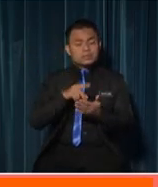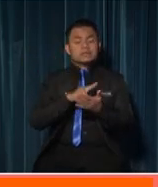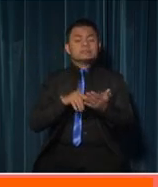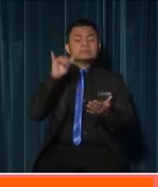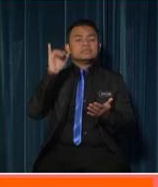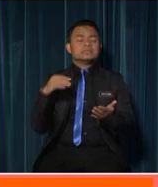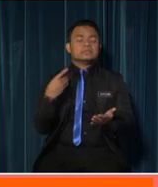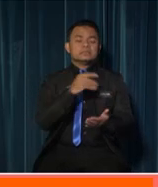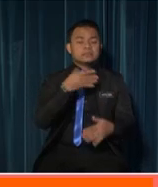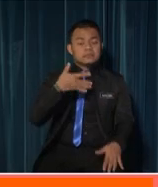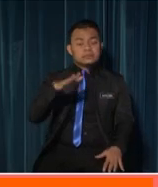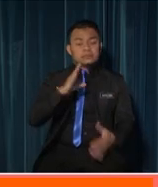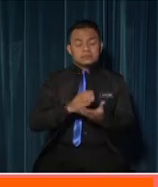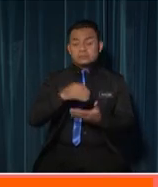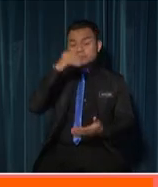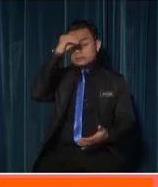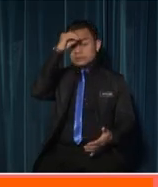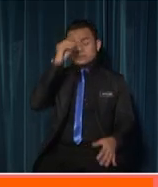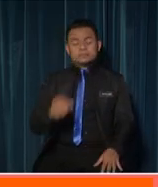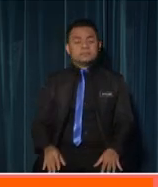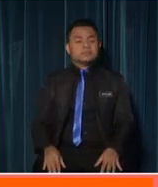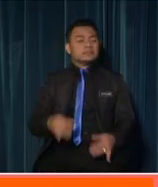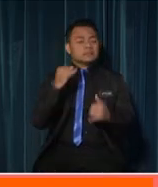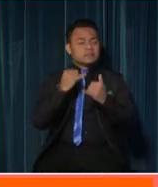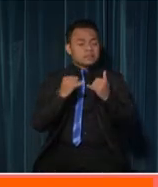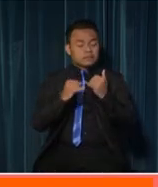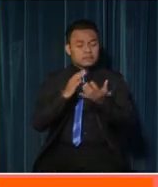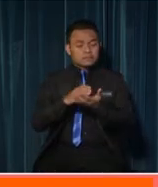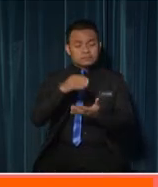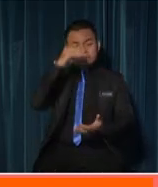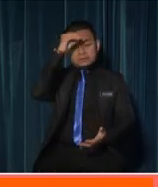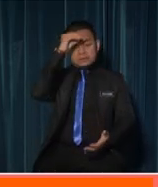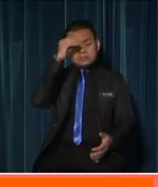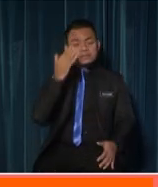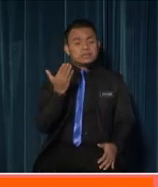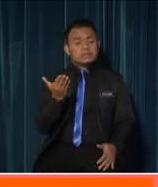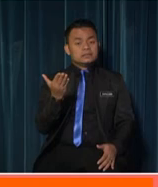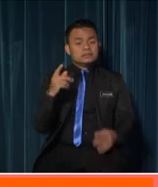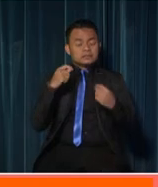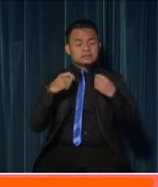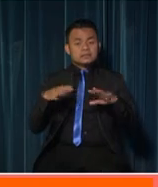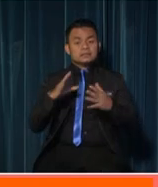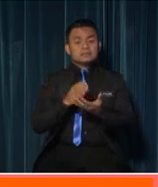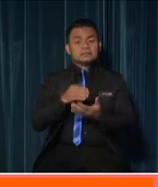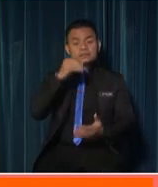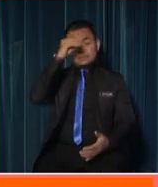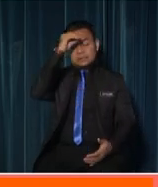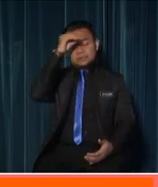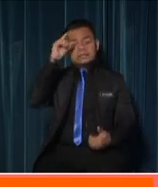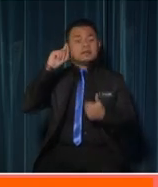learnt. At the end of this lesson, you have learnt to